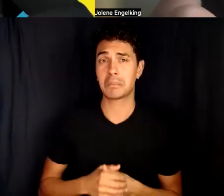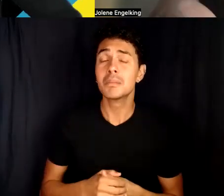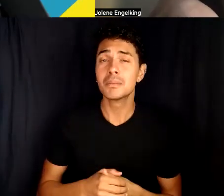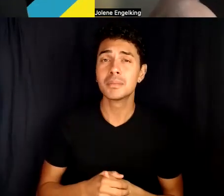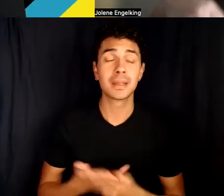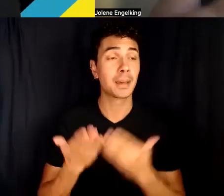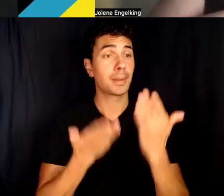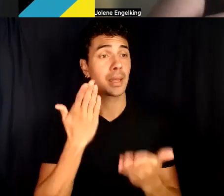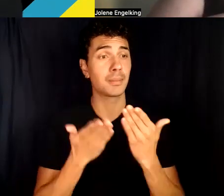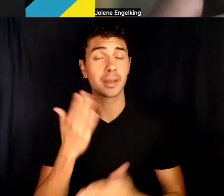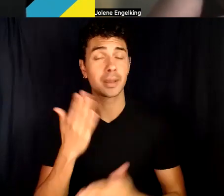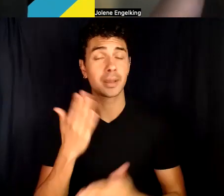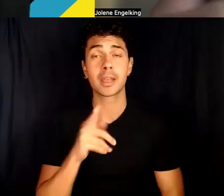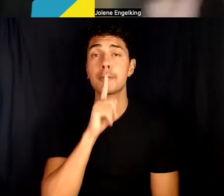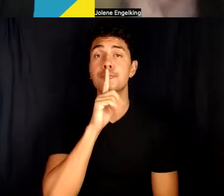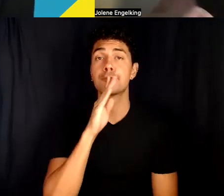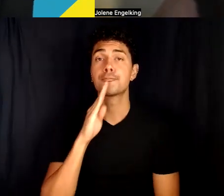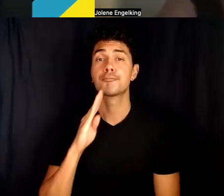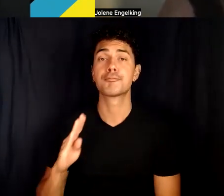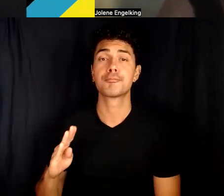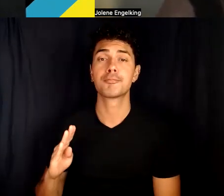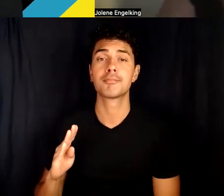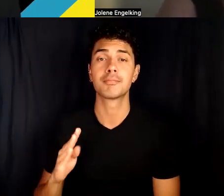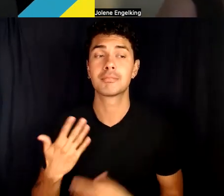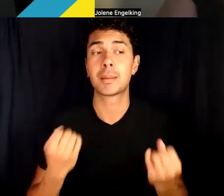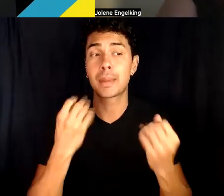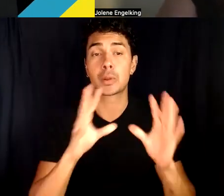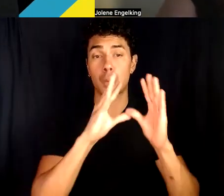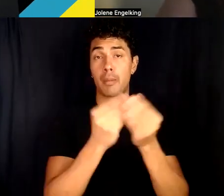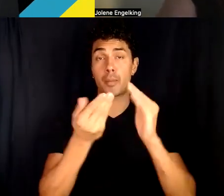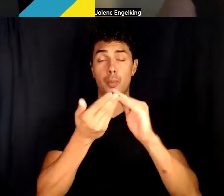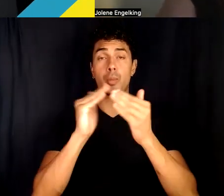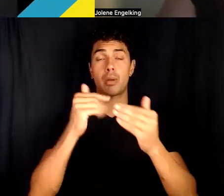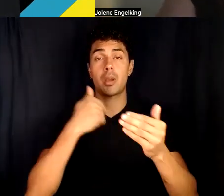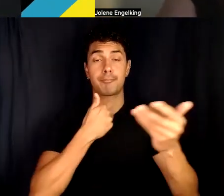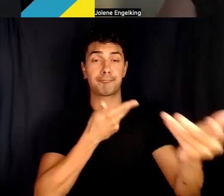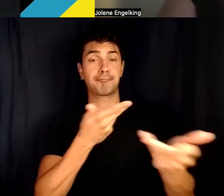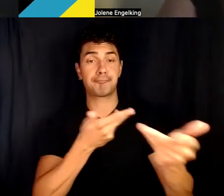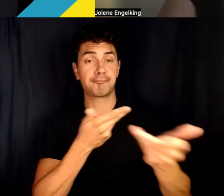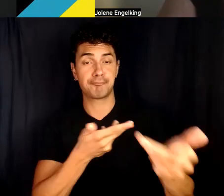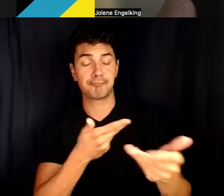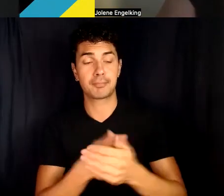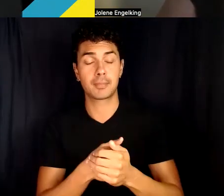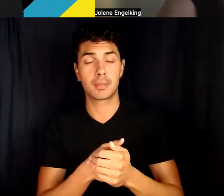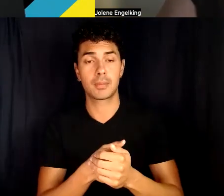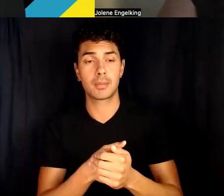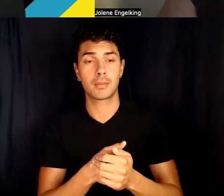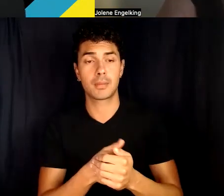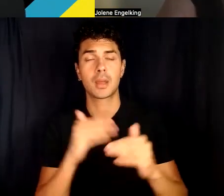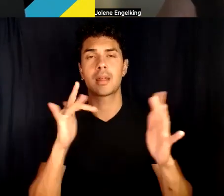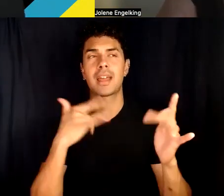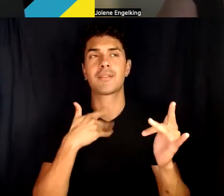in many of the tribal communities that I have been in, there's a level of humility or waiting to